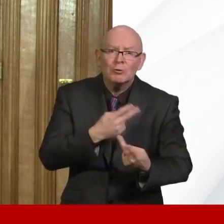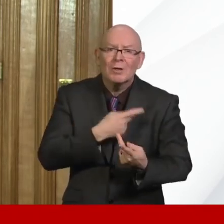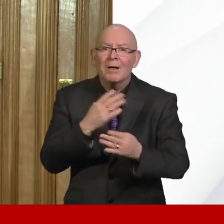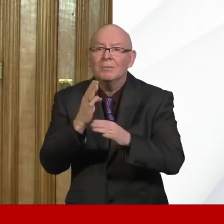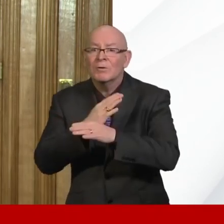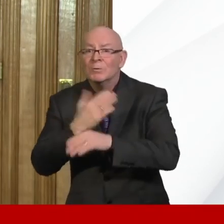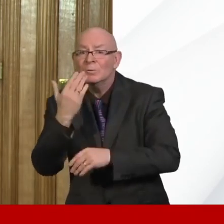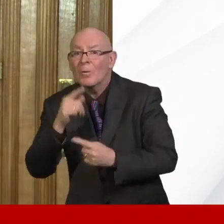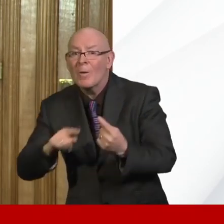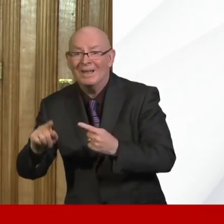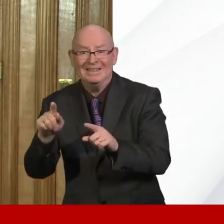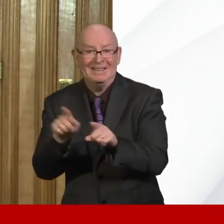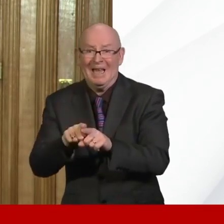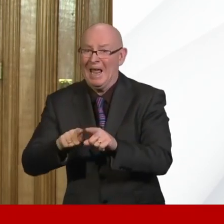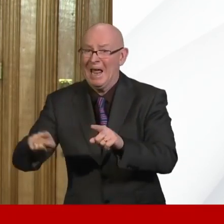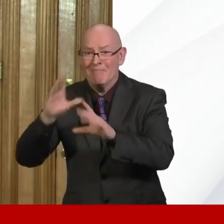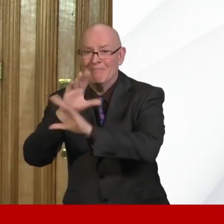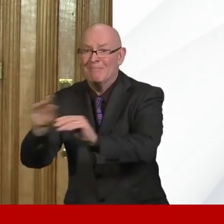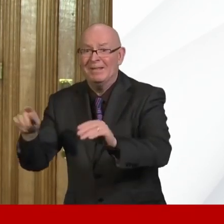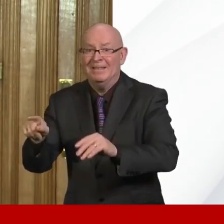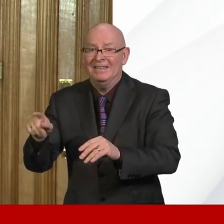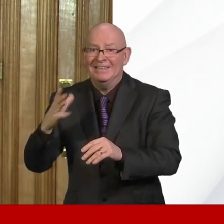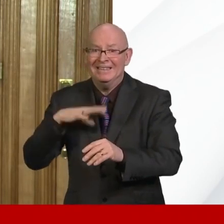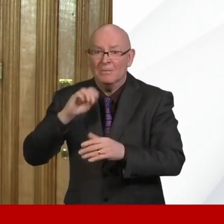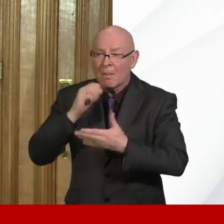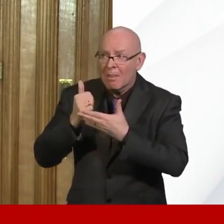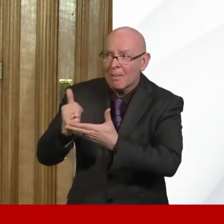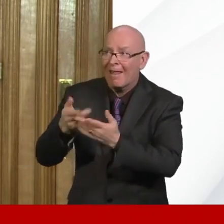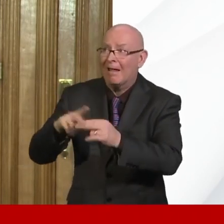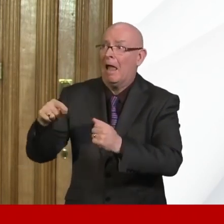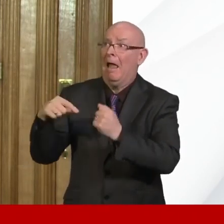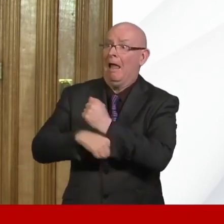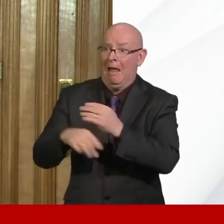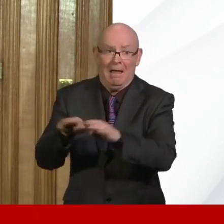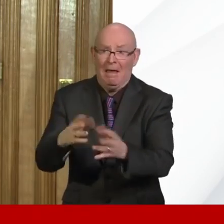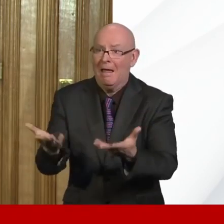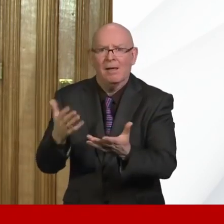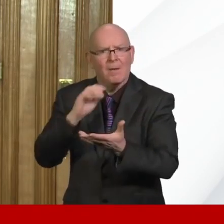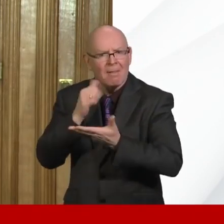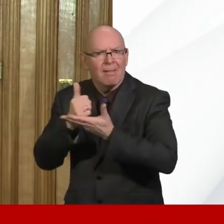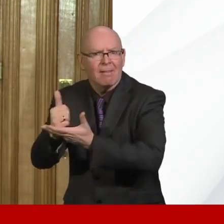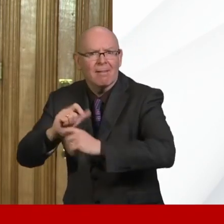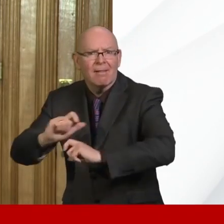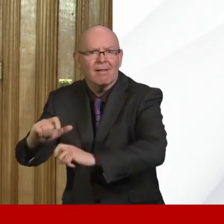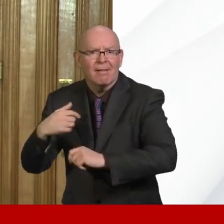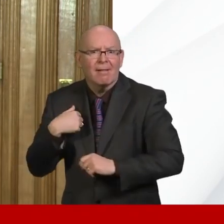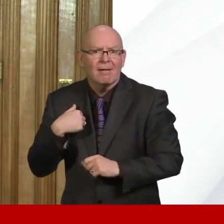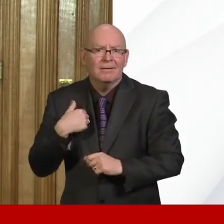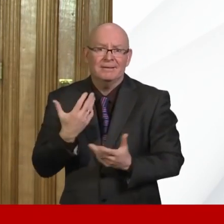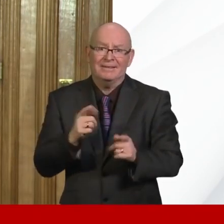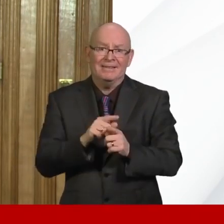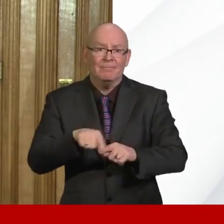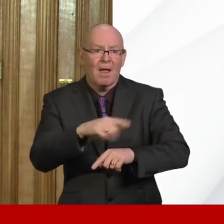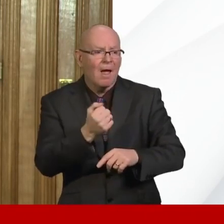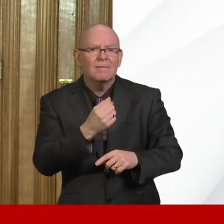does mean that exams will not take place as planned in May and June, though we will make sure that